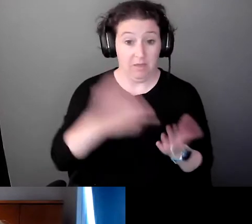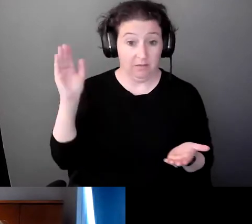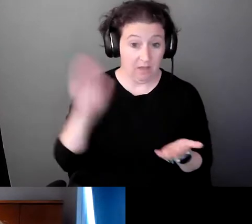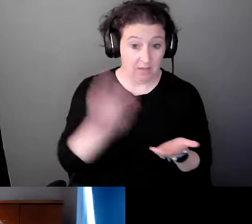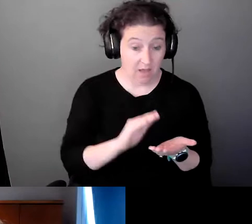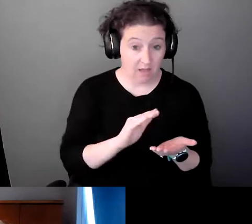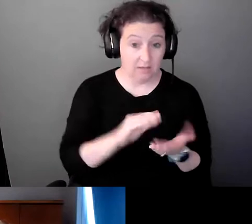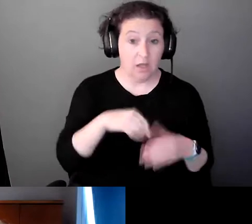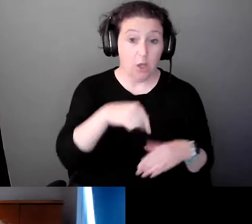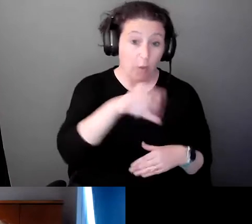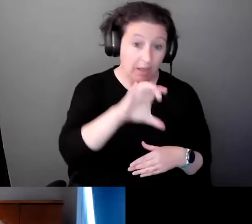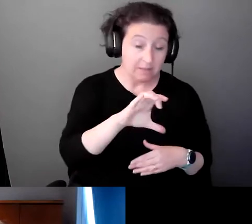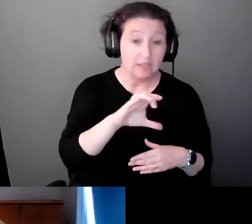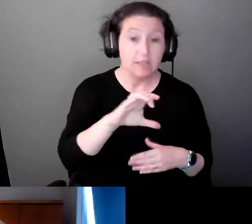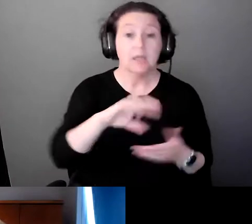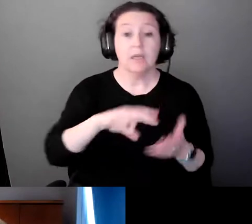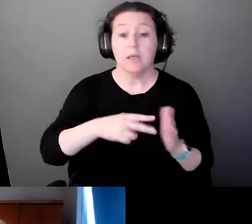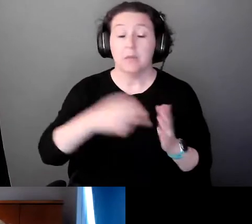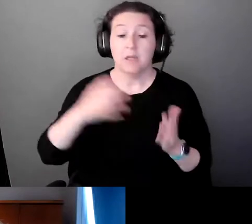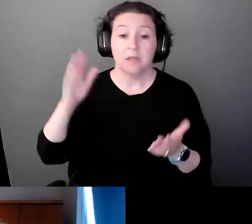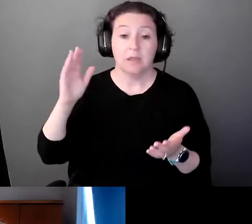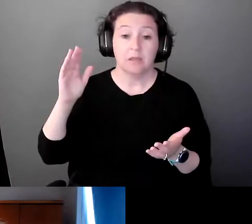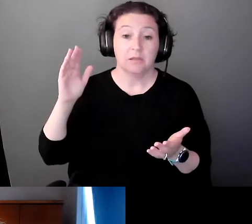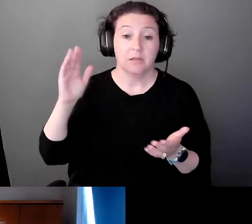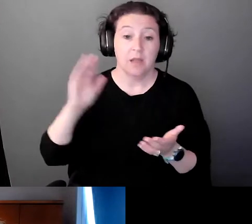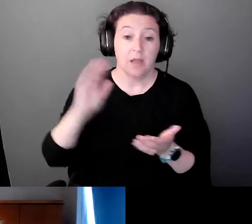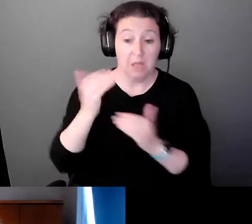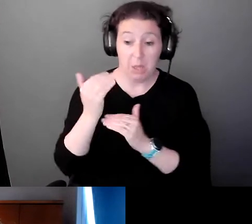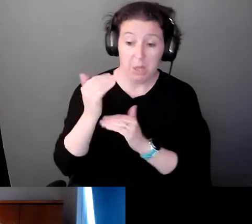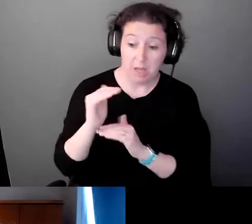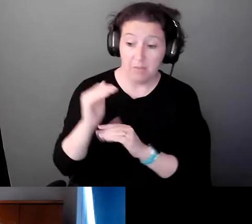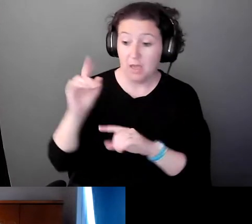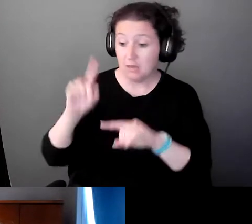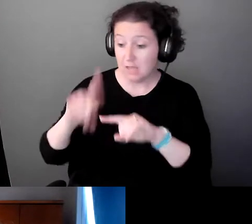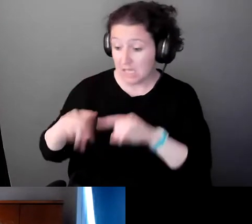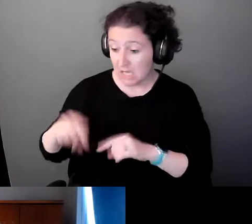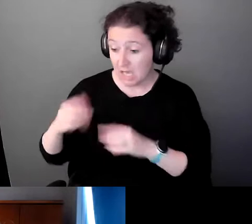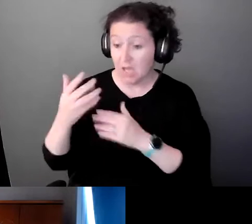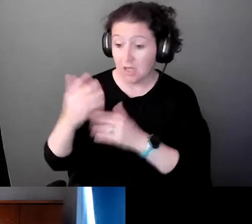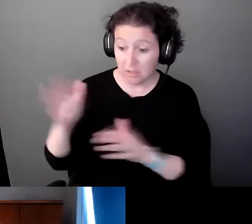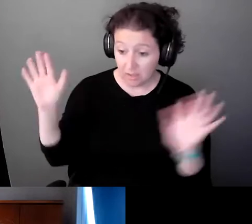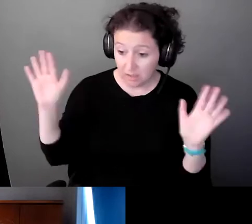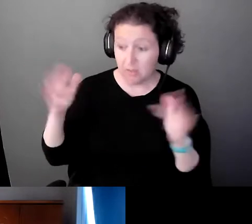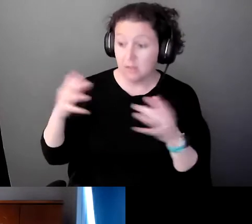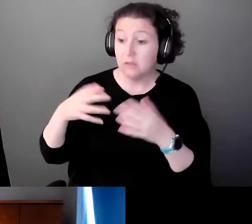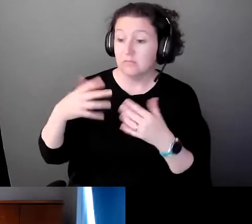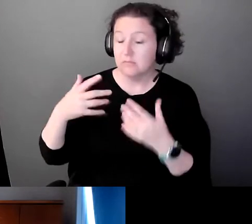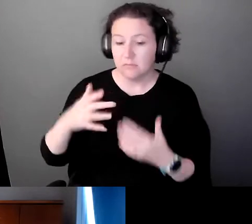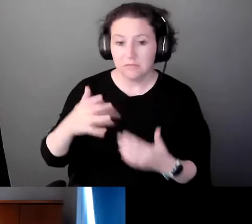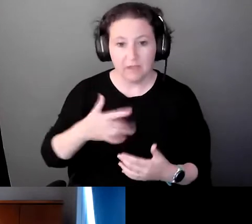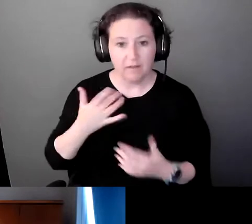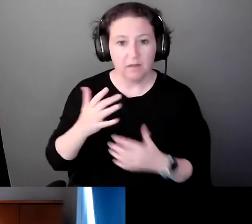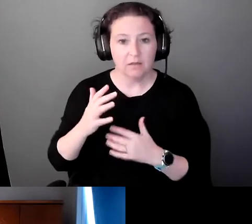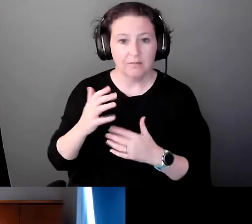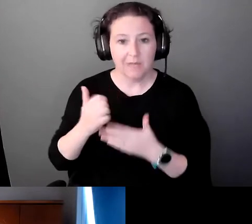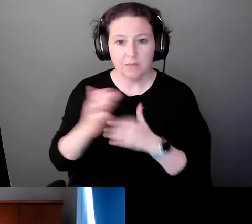and the easing of COVID-19 protection recommendations have been welcome changes, particularly when compared to last